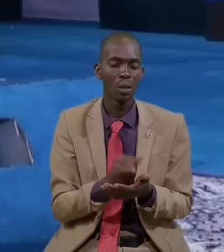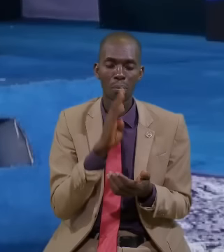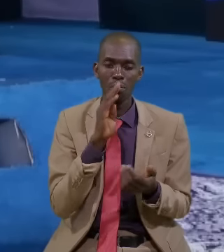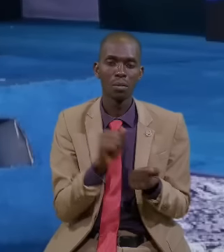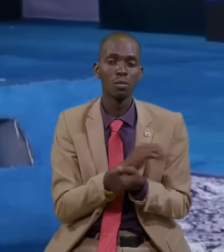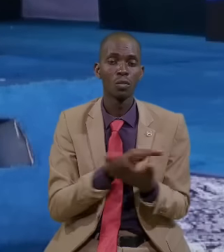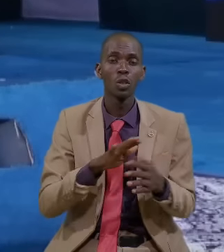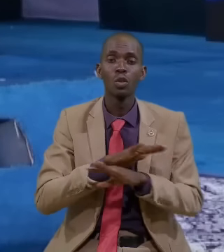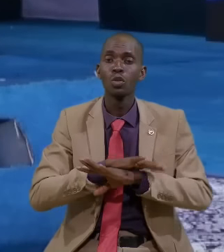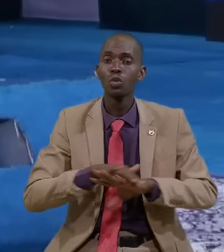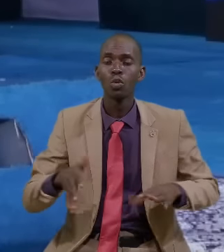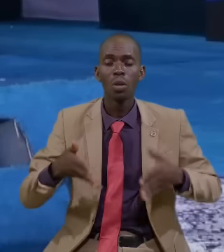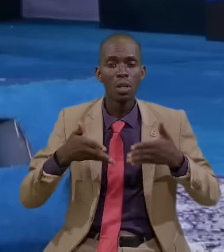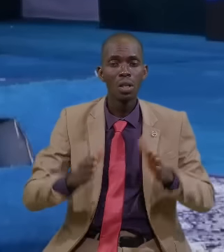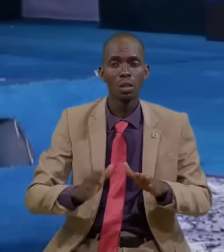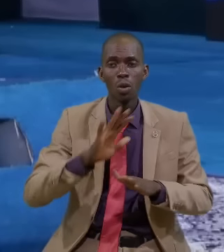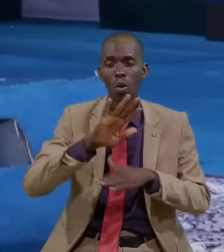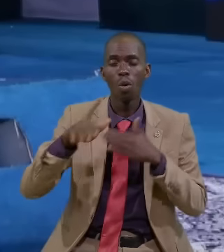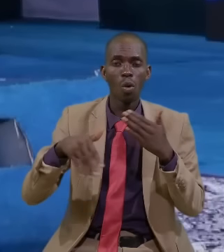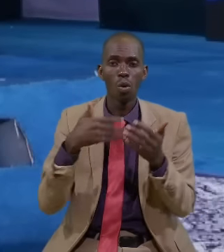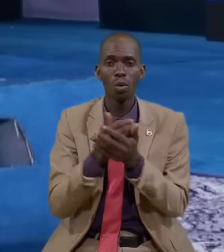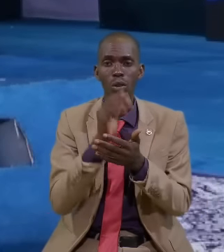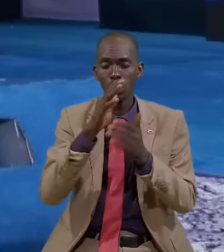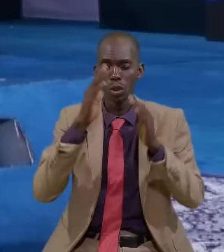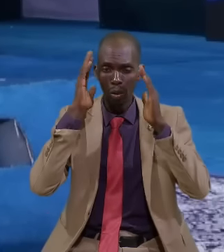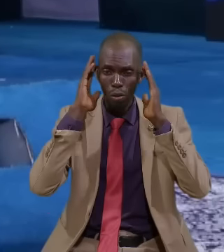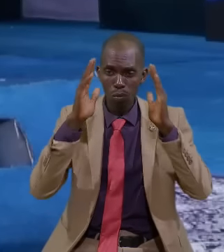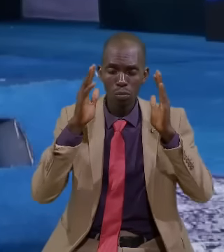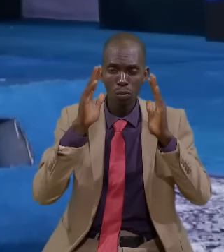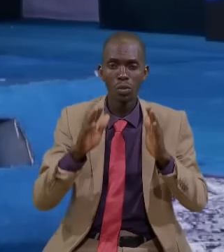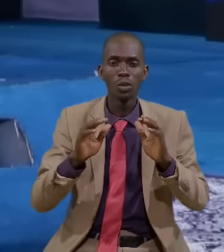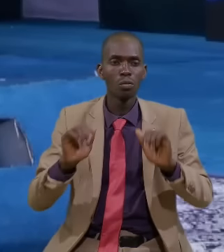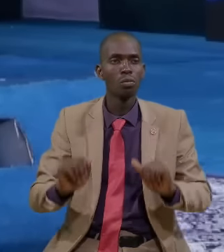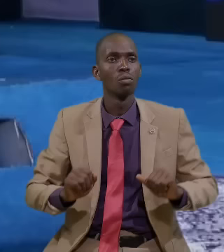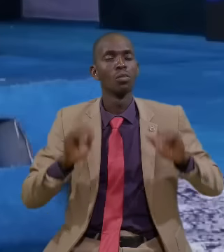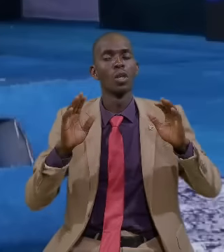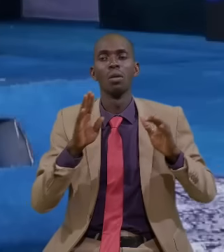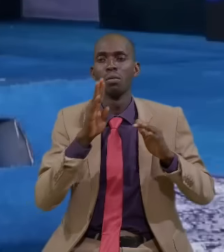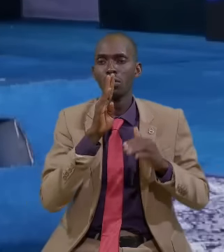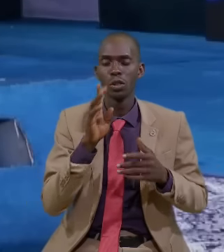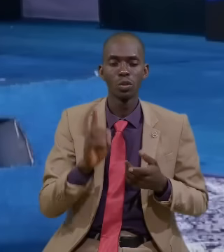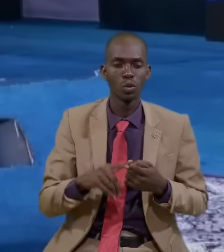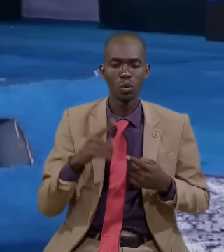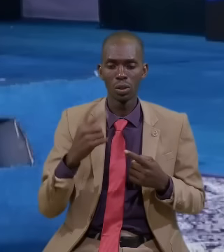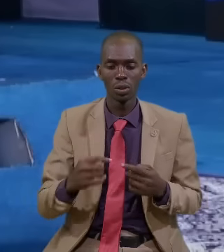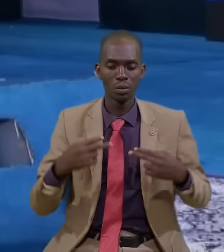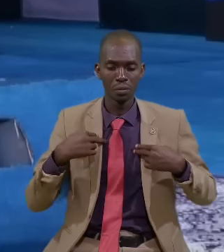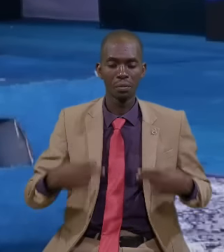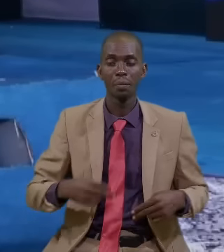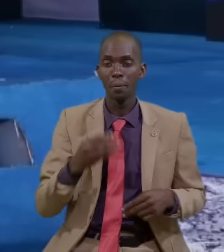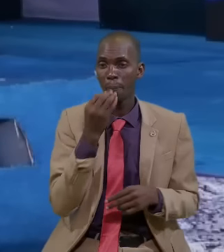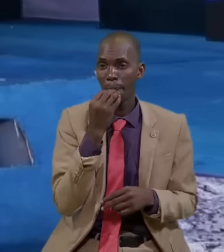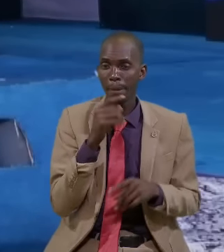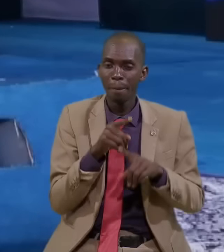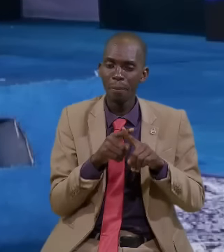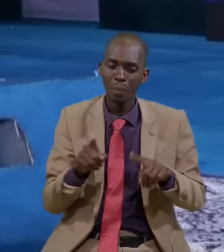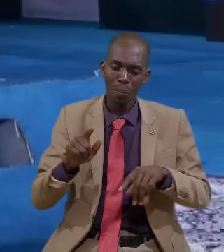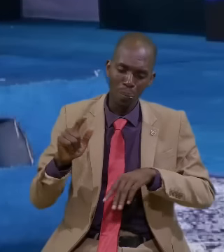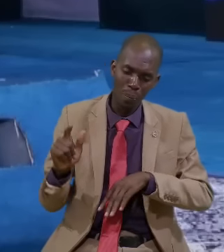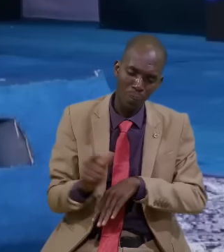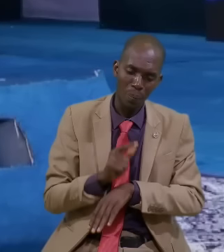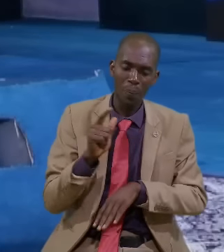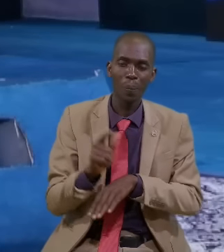concentration, all your life, all your commitment be to the physical food. It says, but labor for the